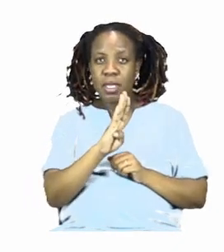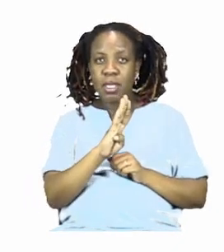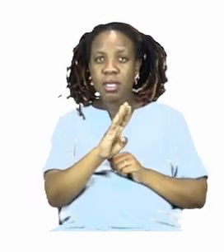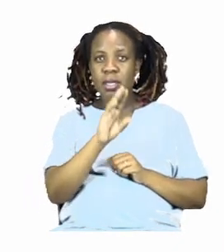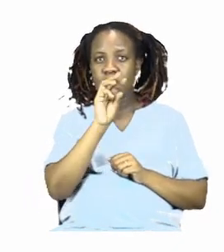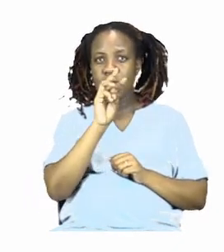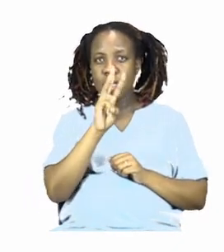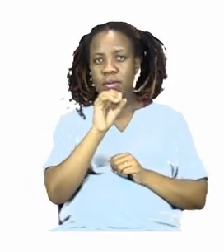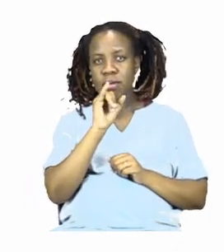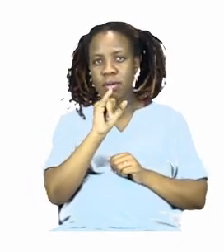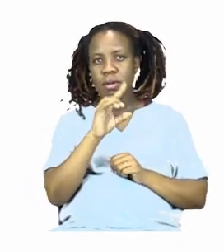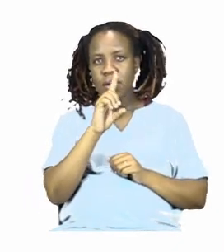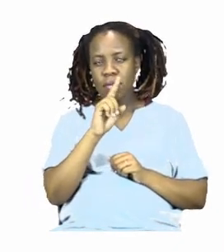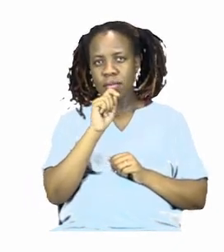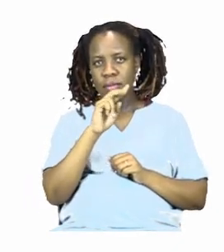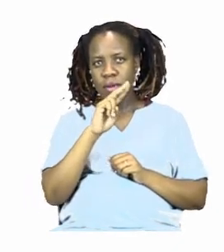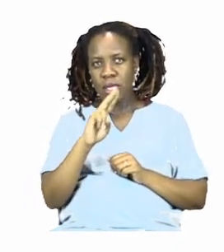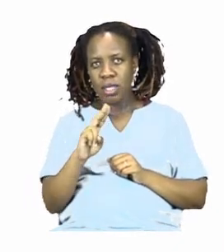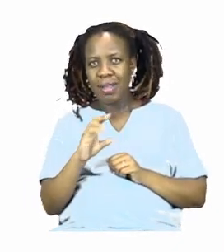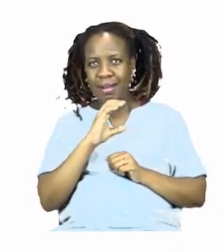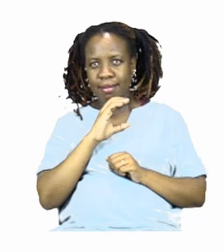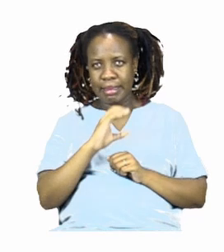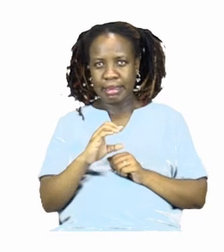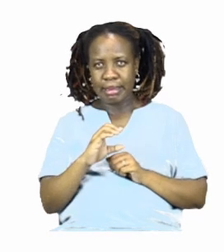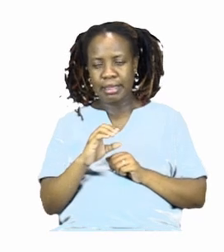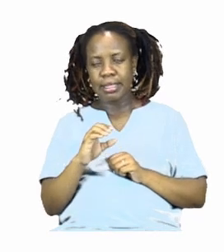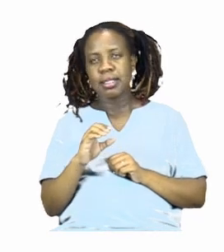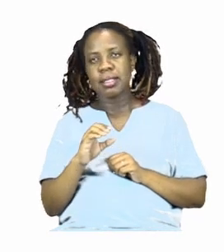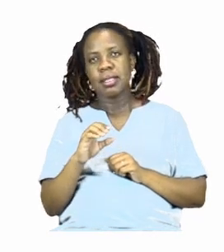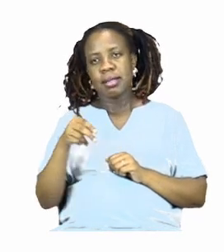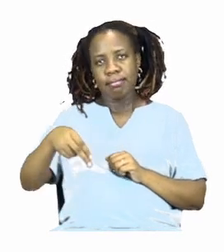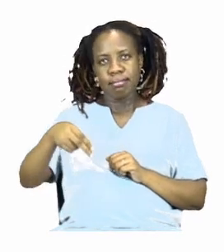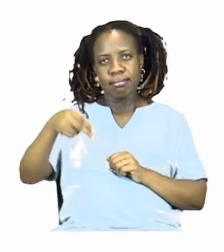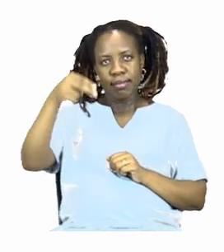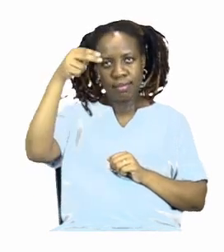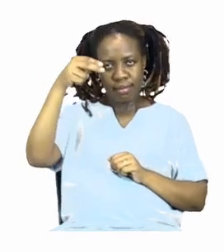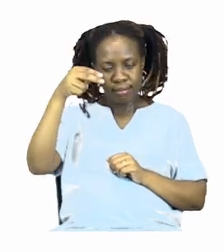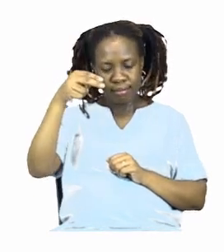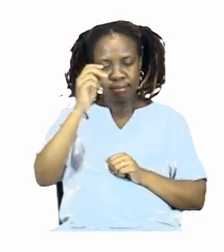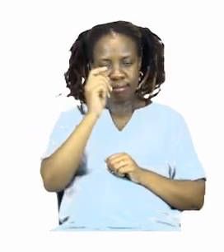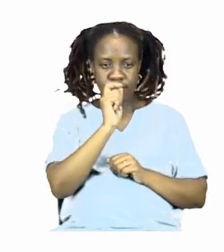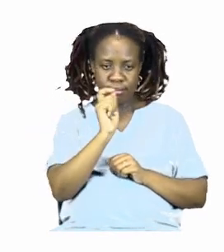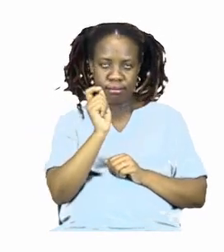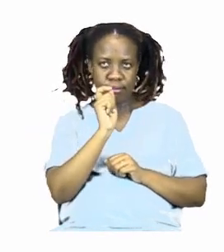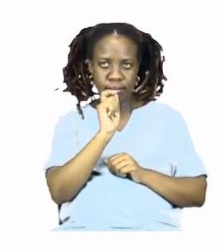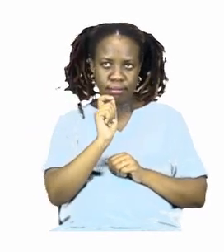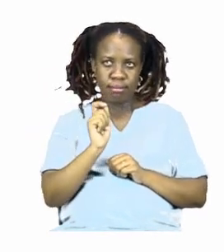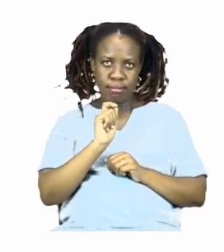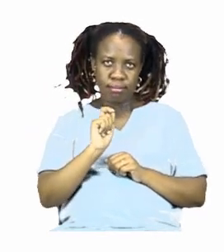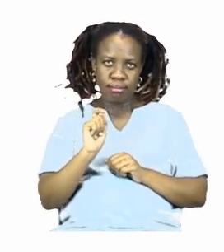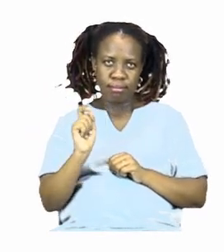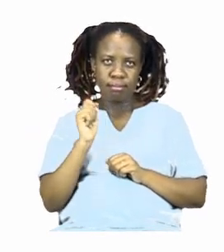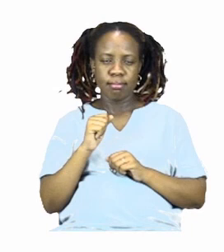measure the height. And then you go ahead and you write it in. And then in the last part